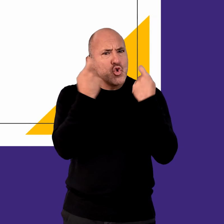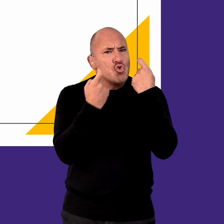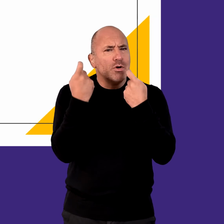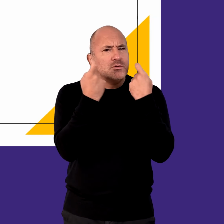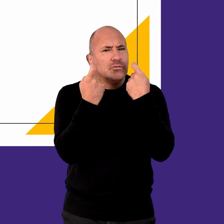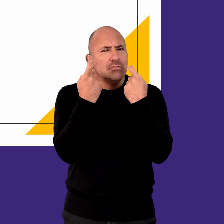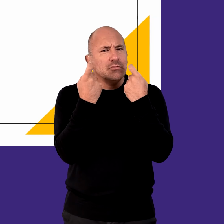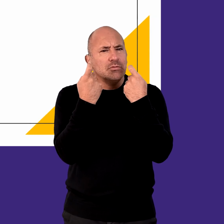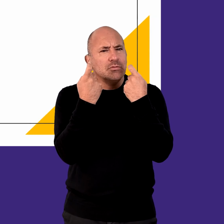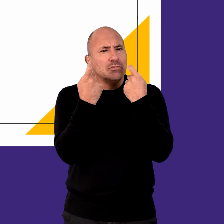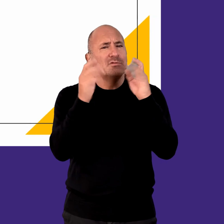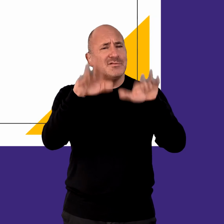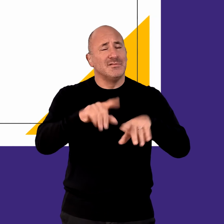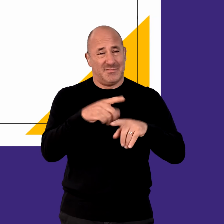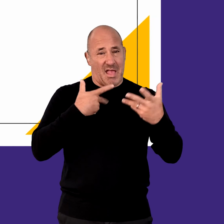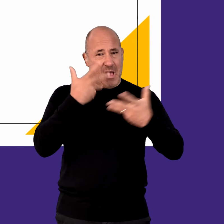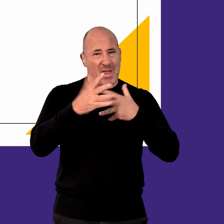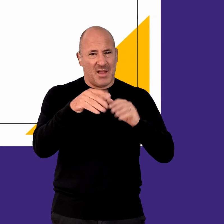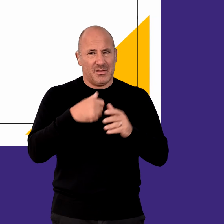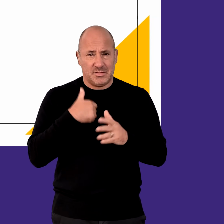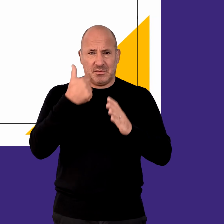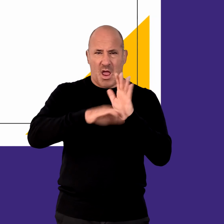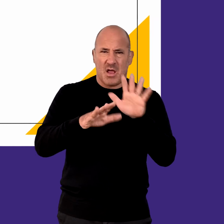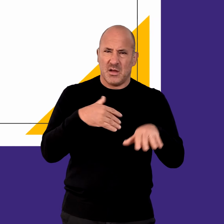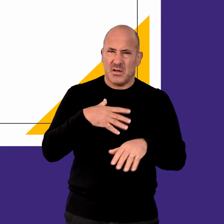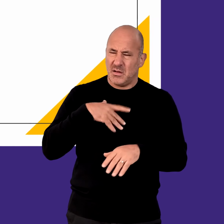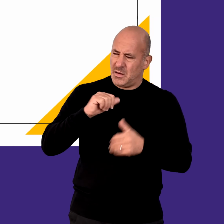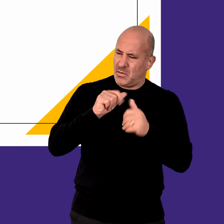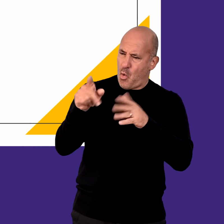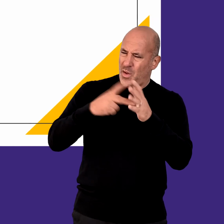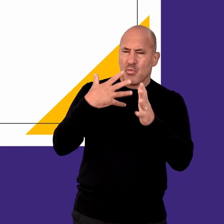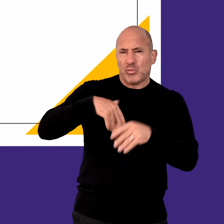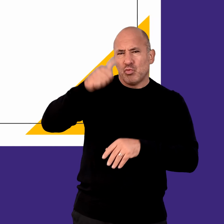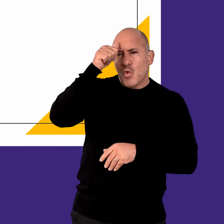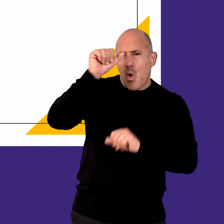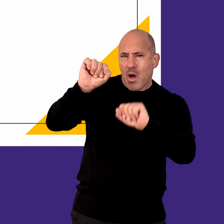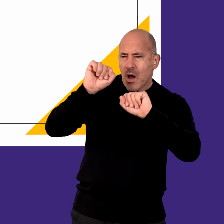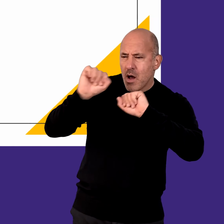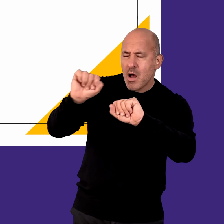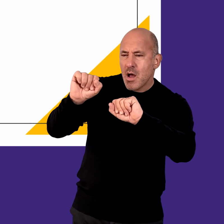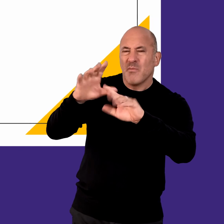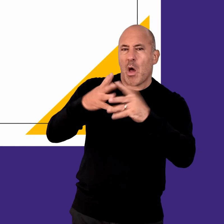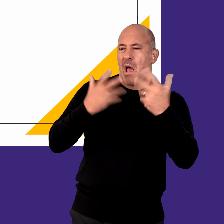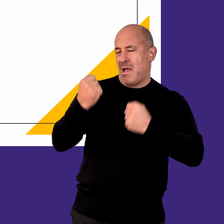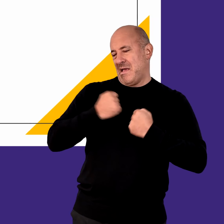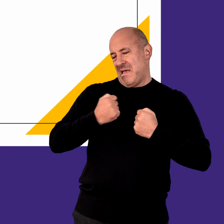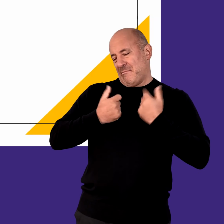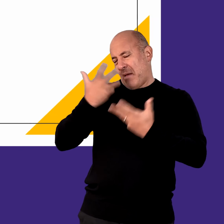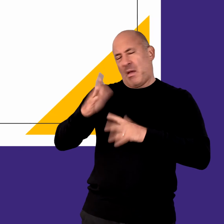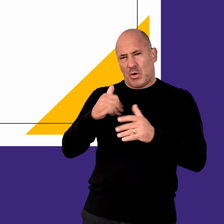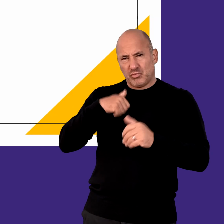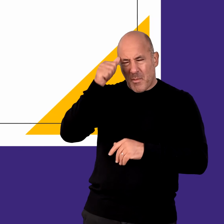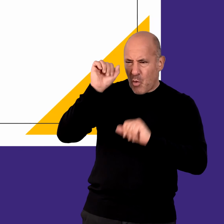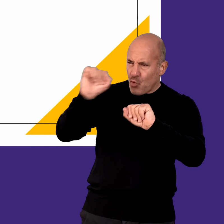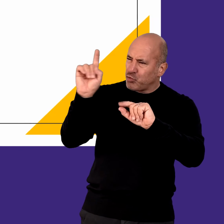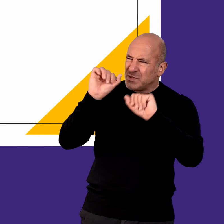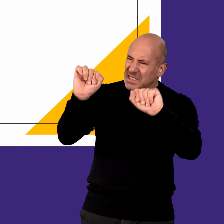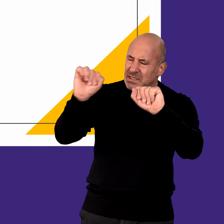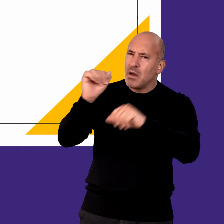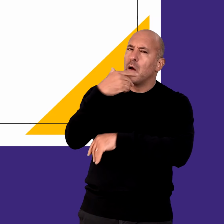Secondly, we've learned to be really curious. As I said earlier, we start from a position of wanting to learn about the partner